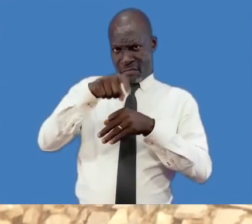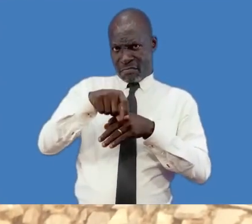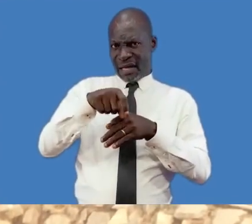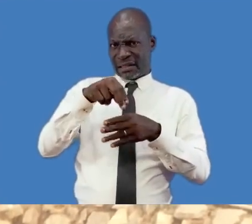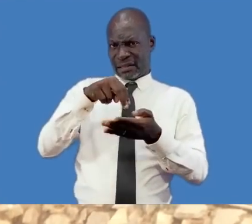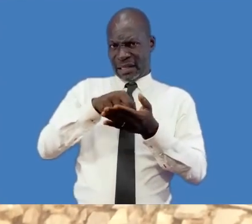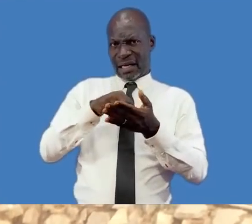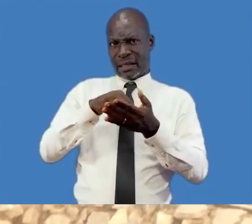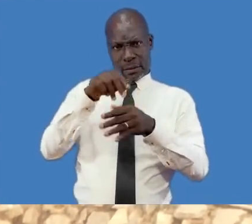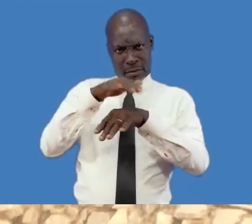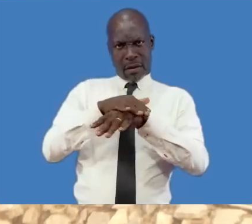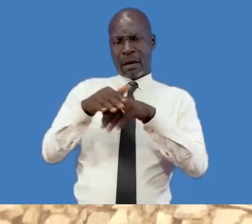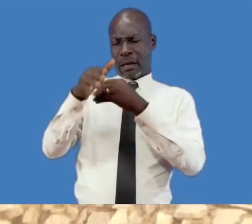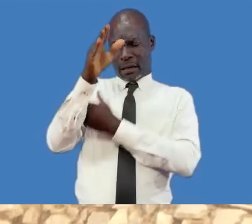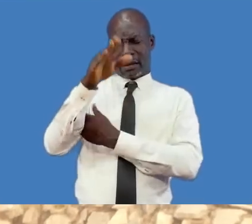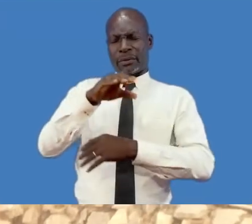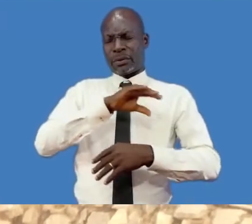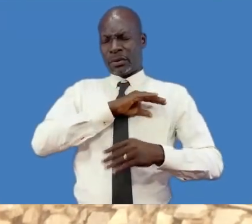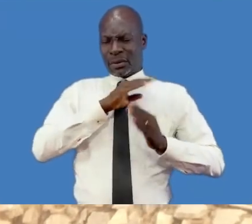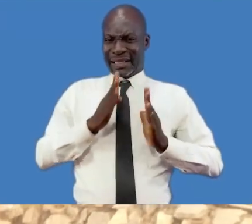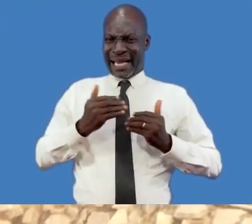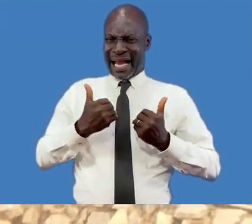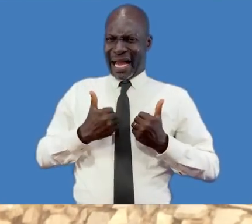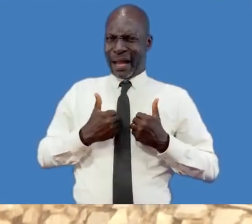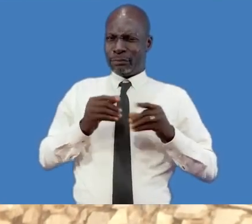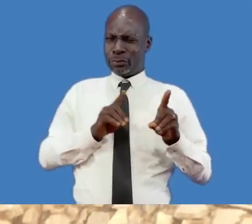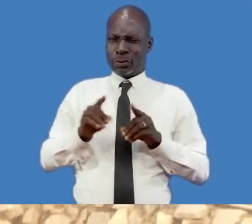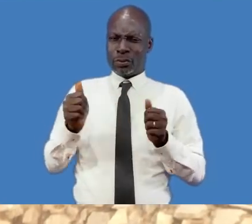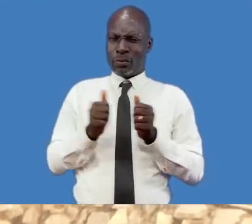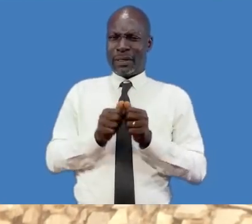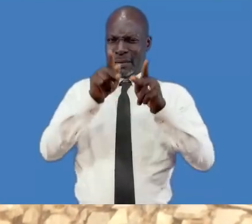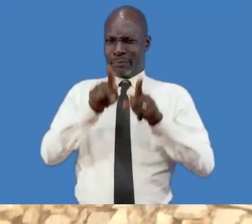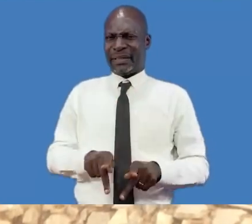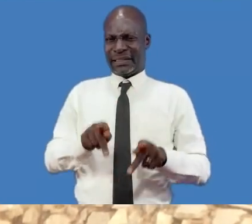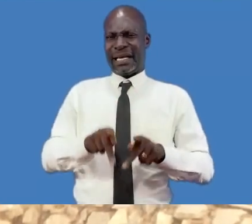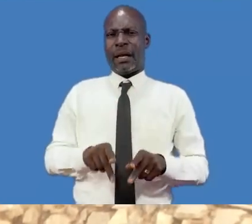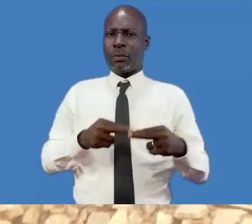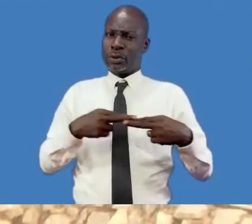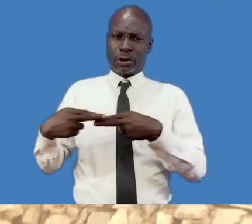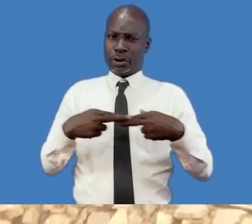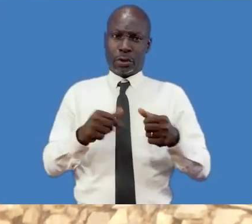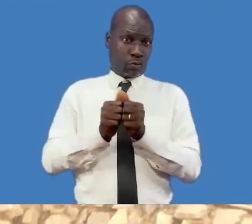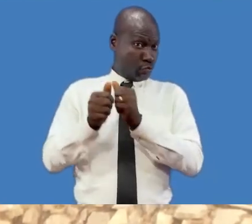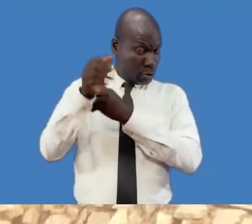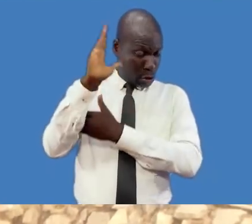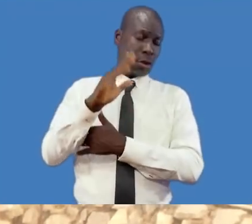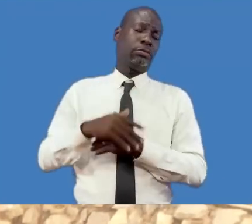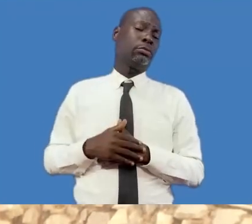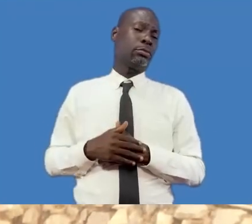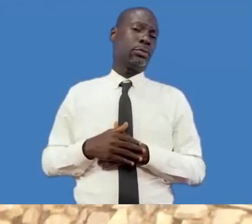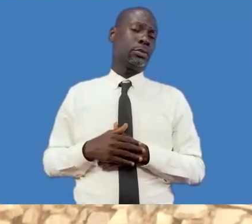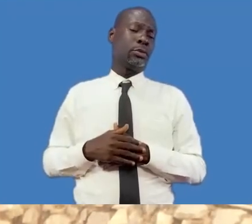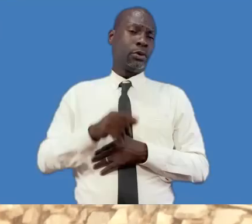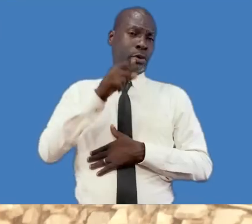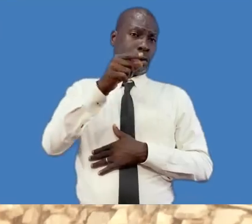egyina Onyankopɔn mu. Christianity has to do with our personal relationship with God. Oba